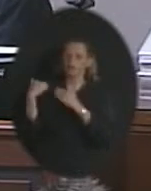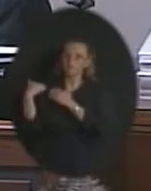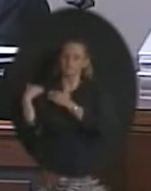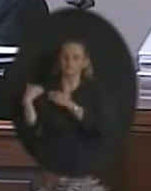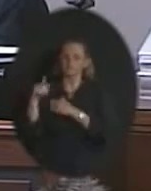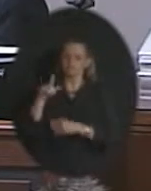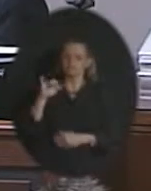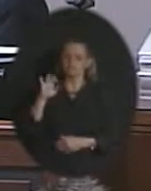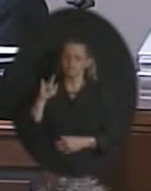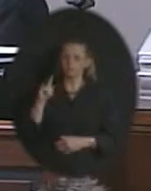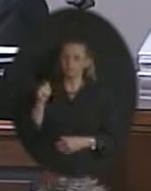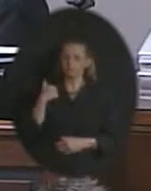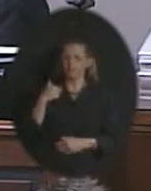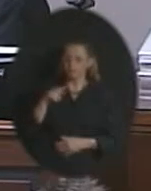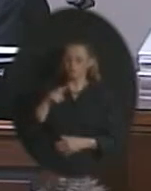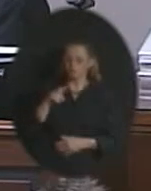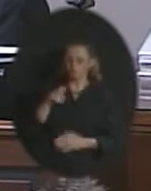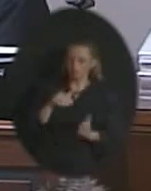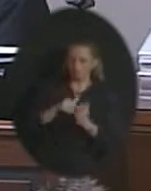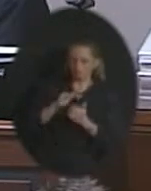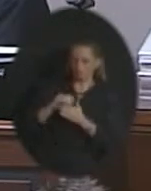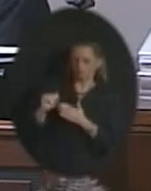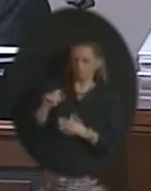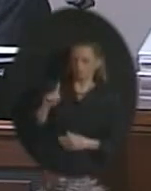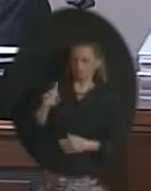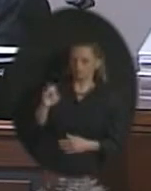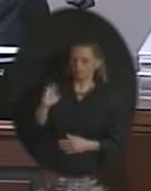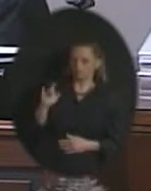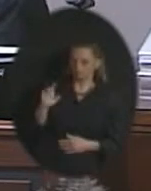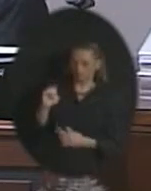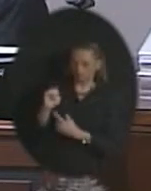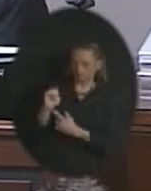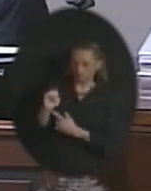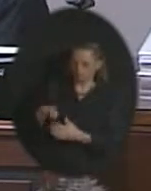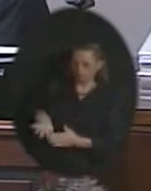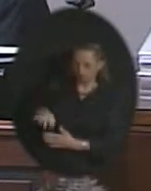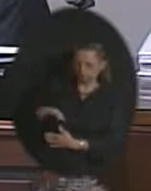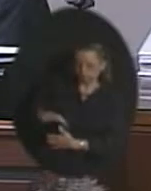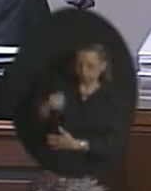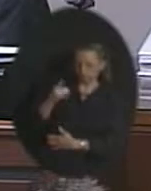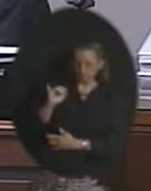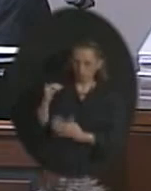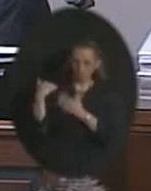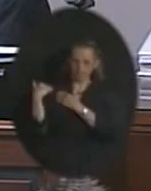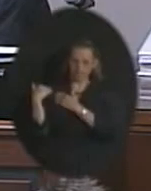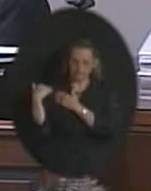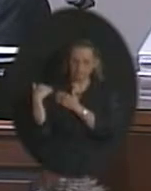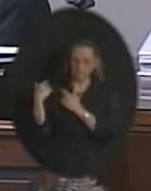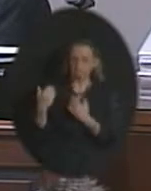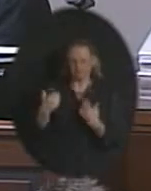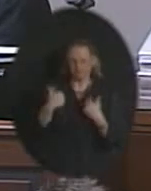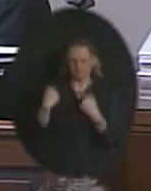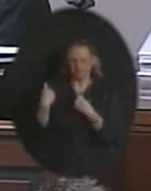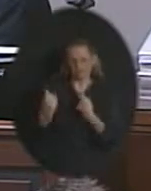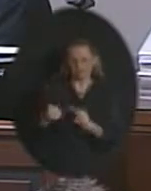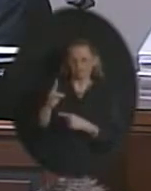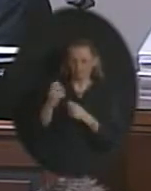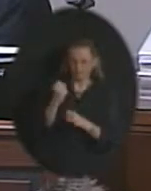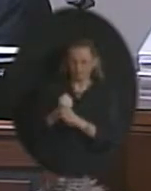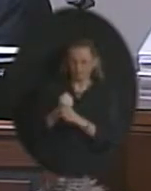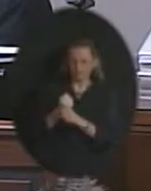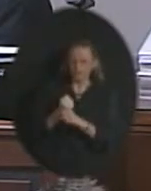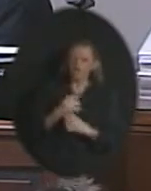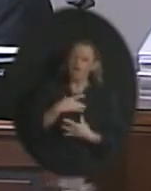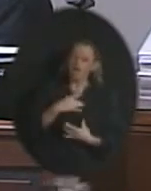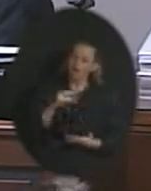have a $200,000 deductible essentially on the liability. We've had that for several years. We like that because it's what we call a